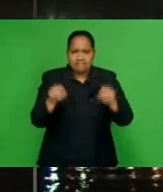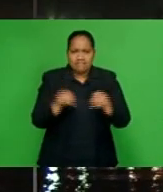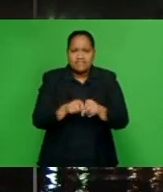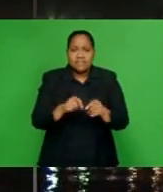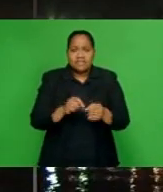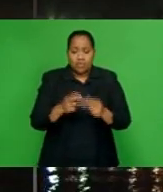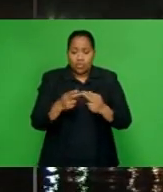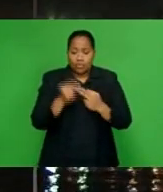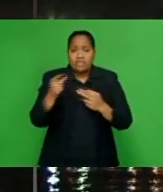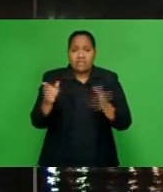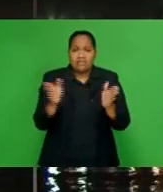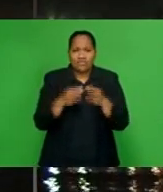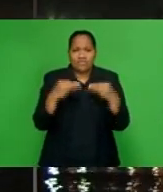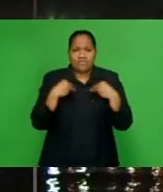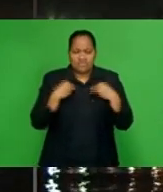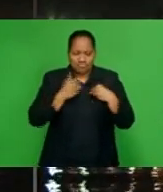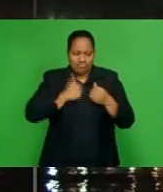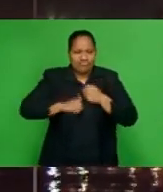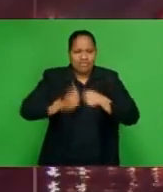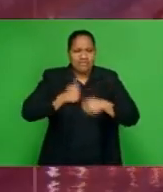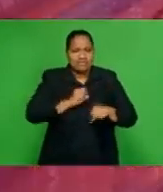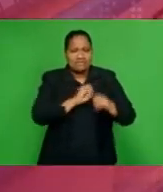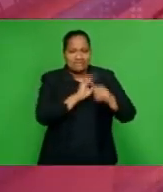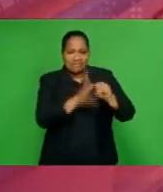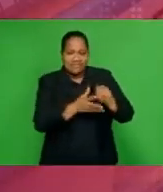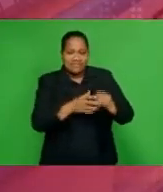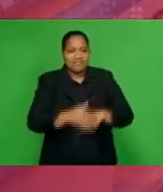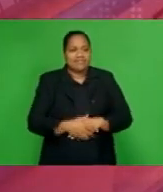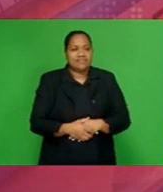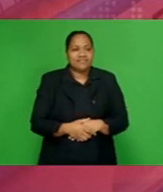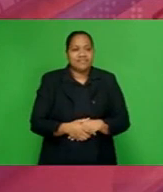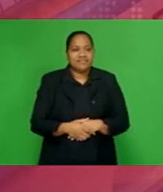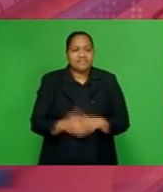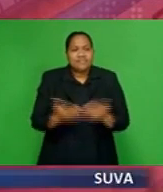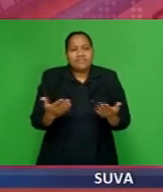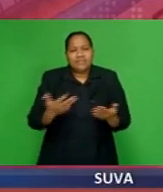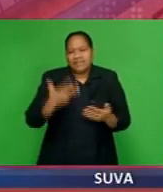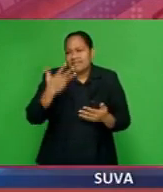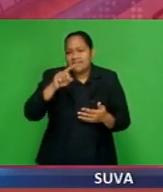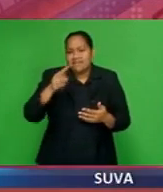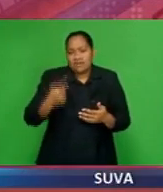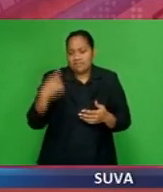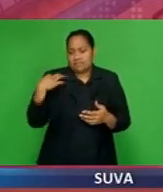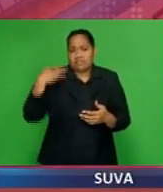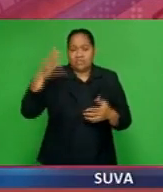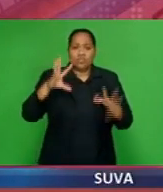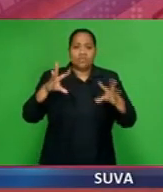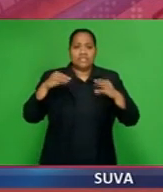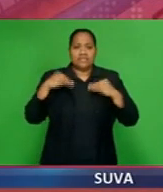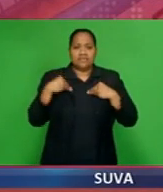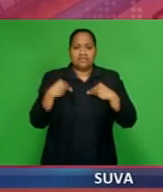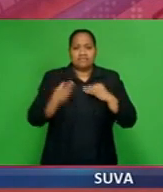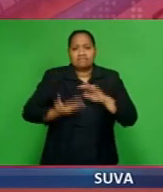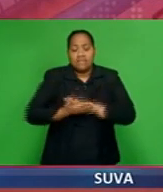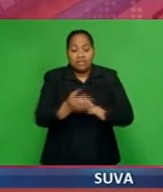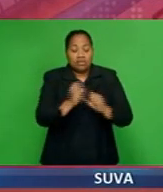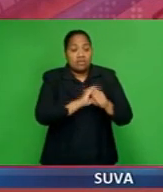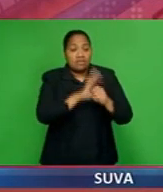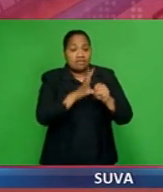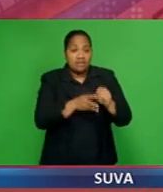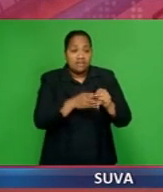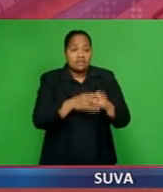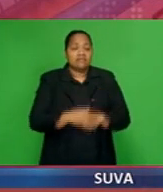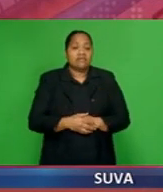the effects of COVID-19. Close to 9,000 applications have been received under the COVID-19